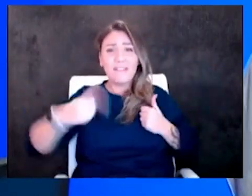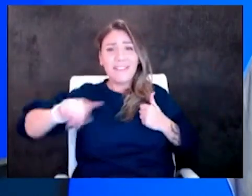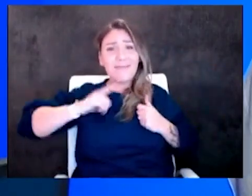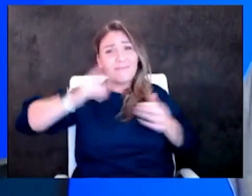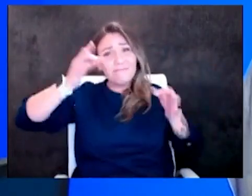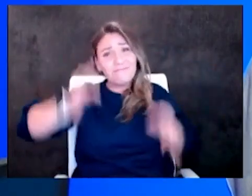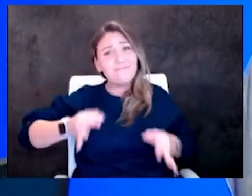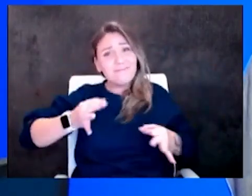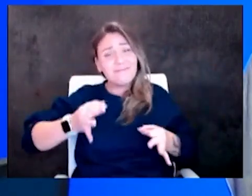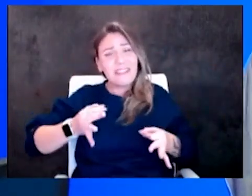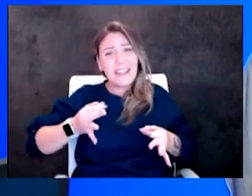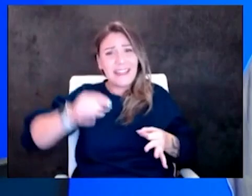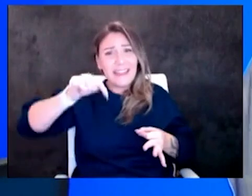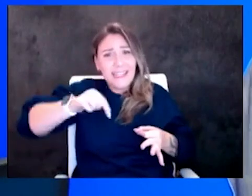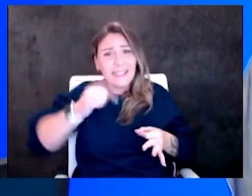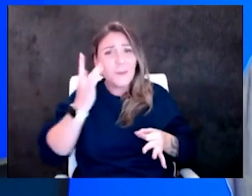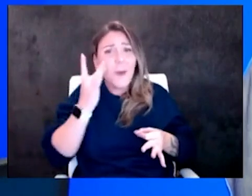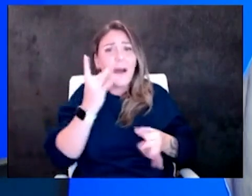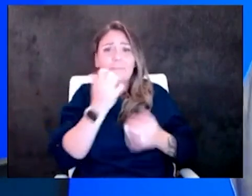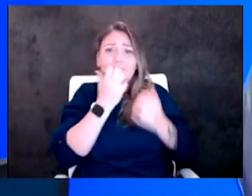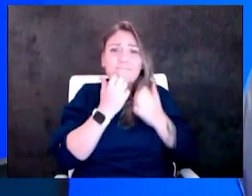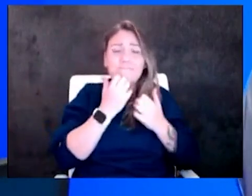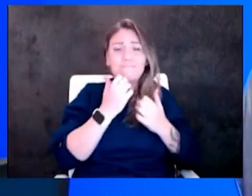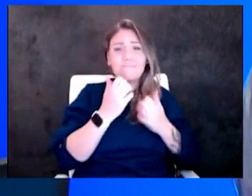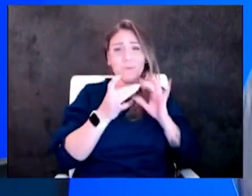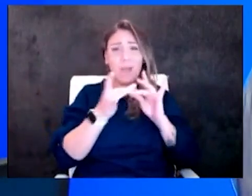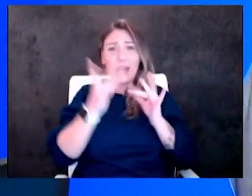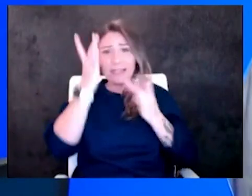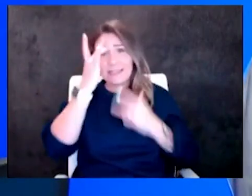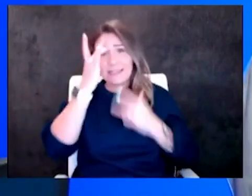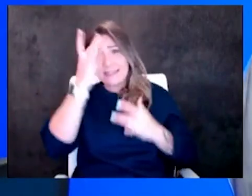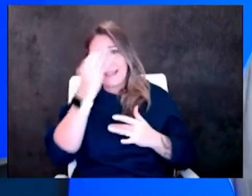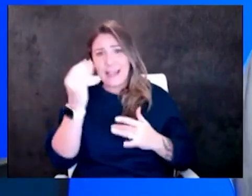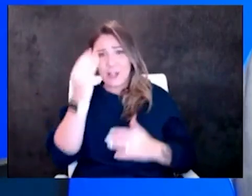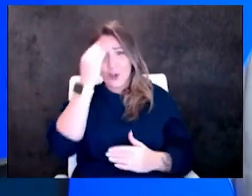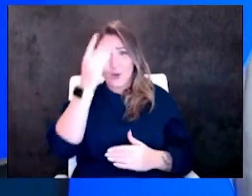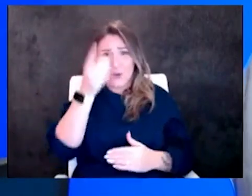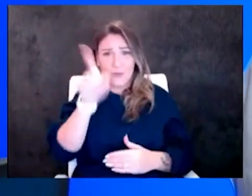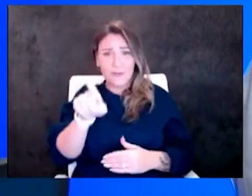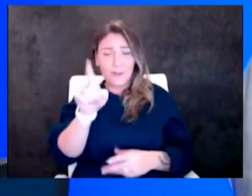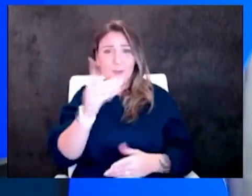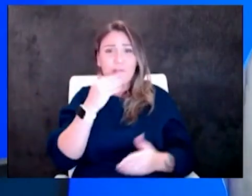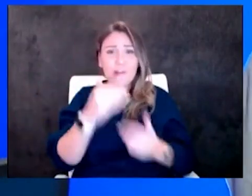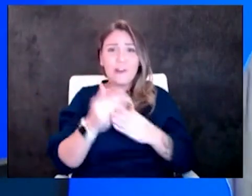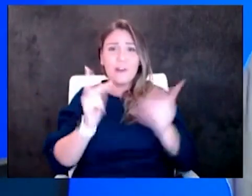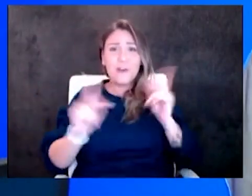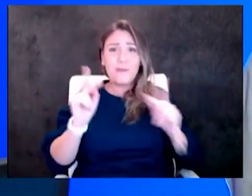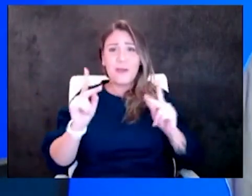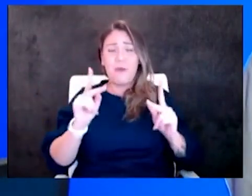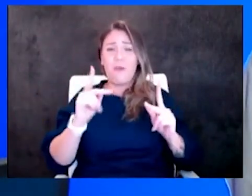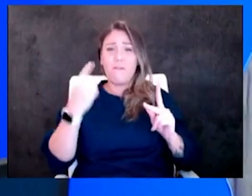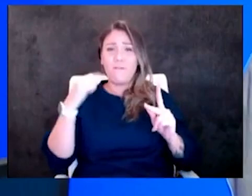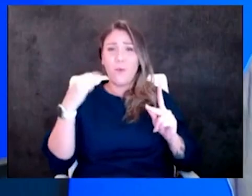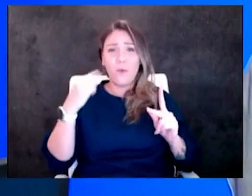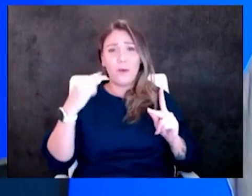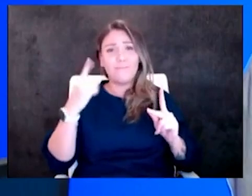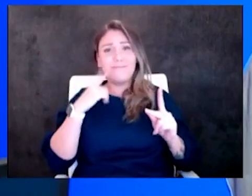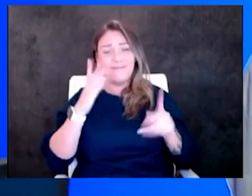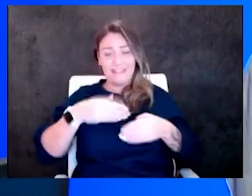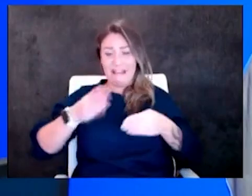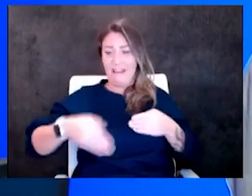they're passionate about these diseases, and they know that you need good people to get the outcomes